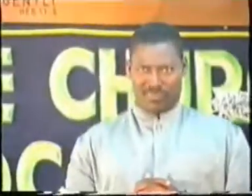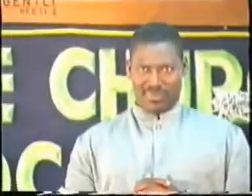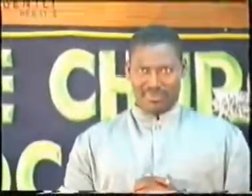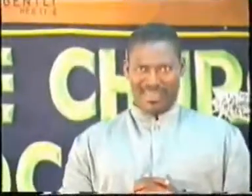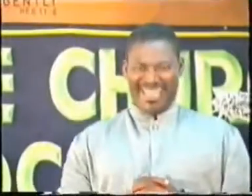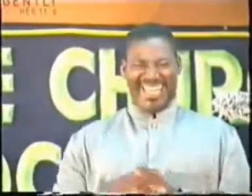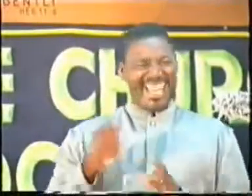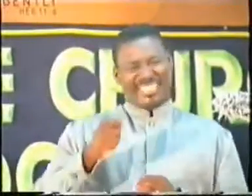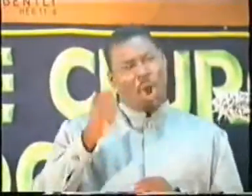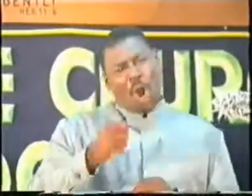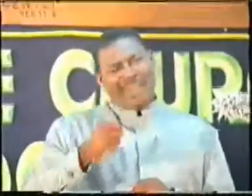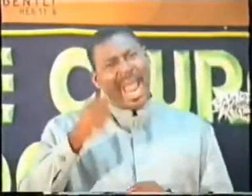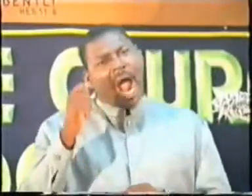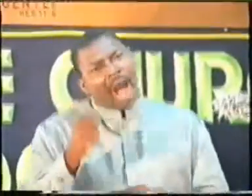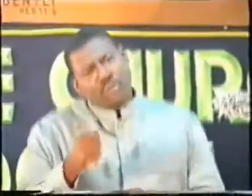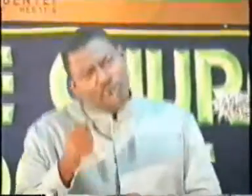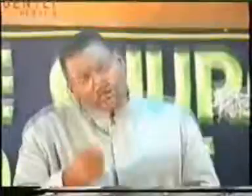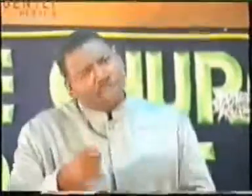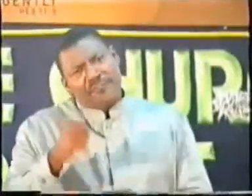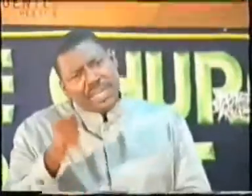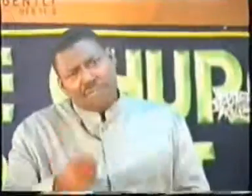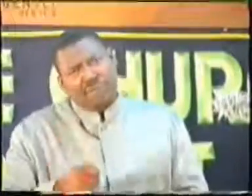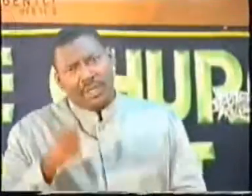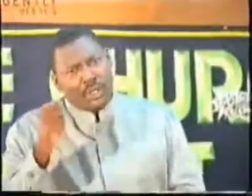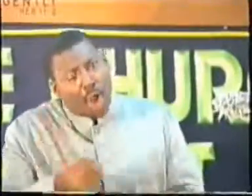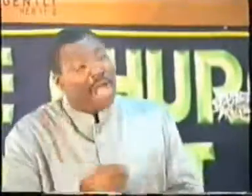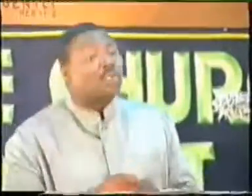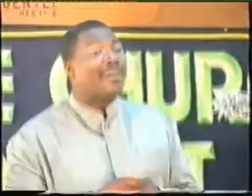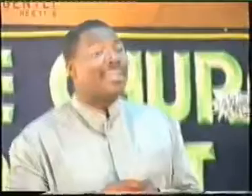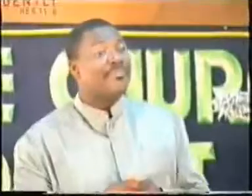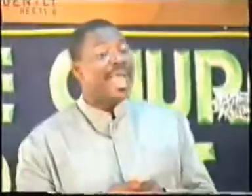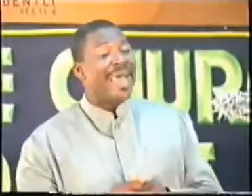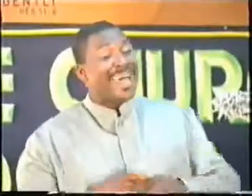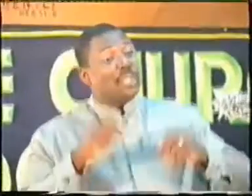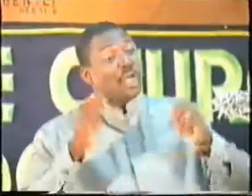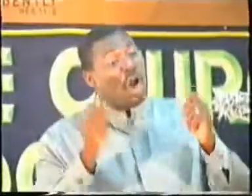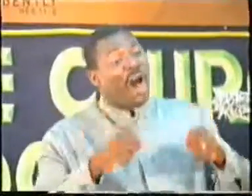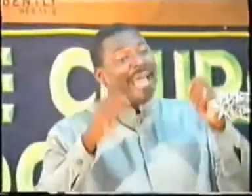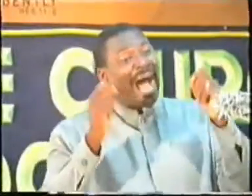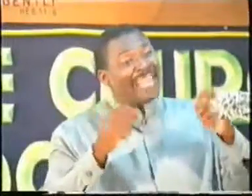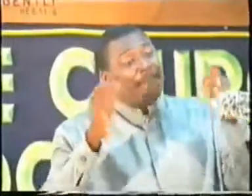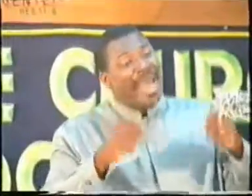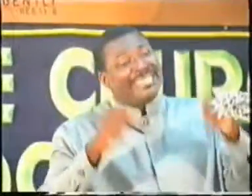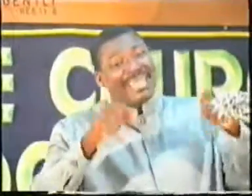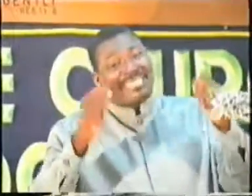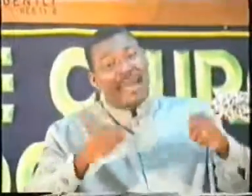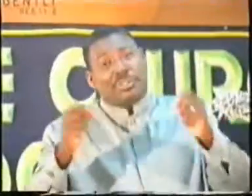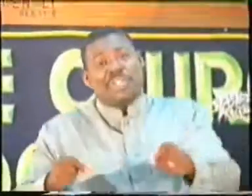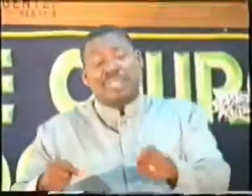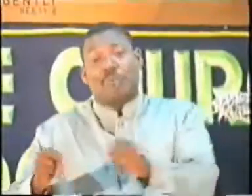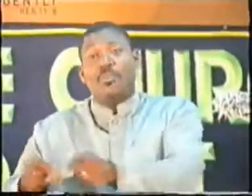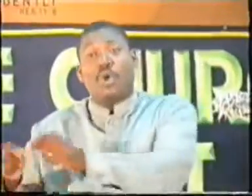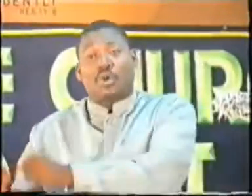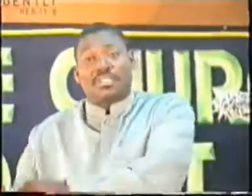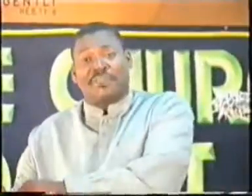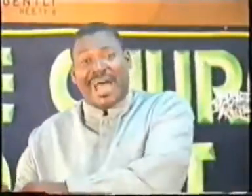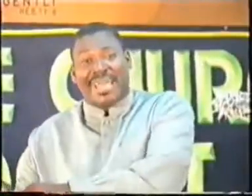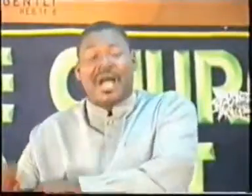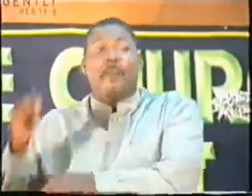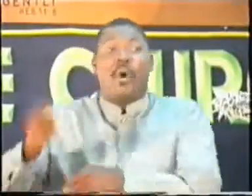Christo. Let all the household of Israel know assuredly that God has made that same Jesus whom